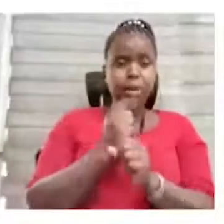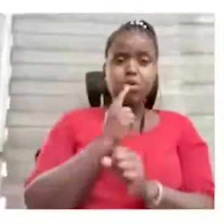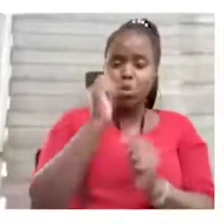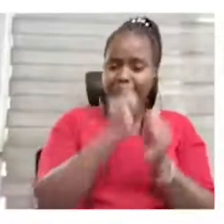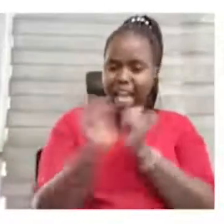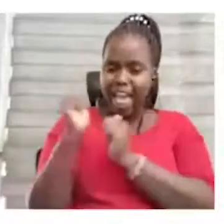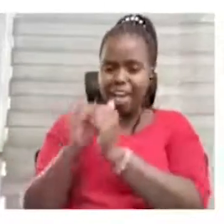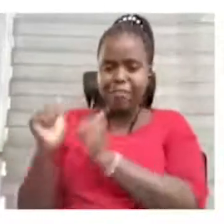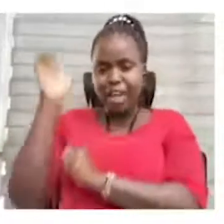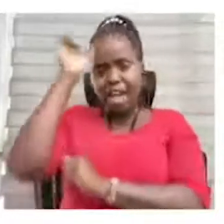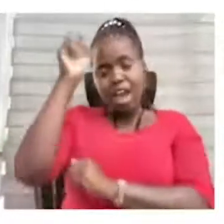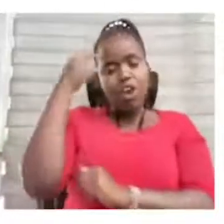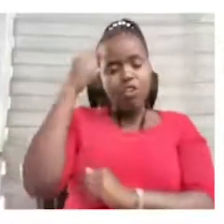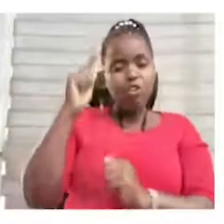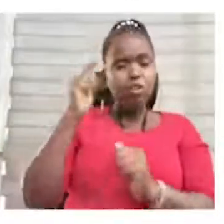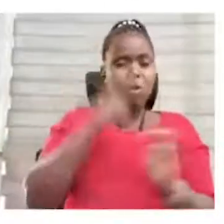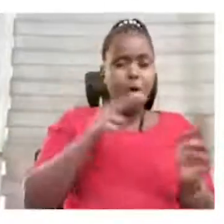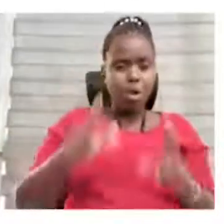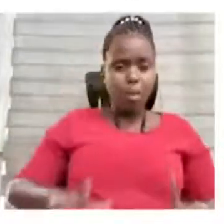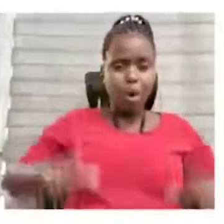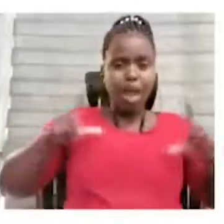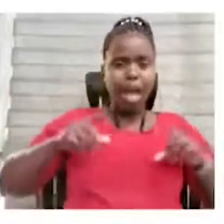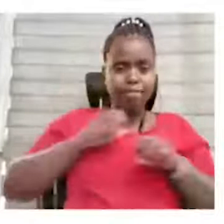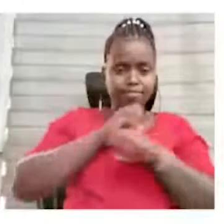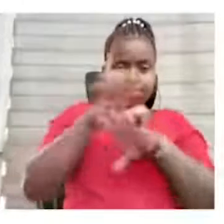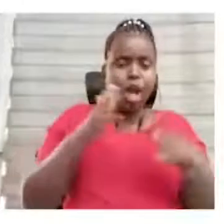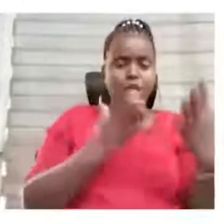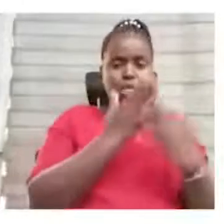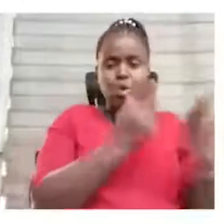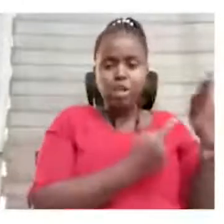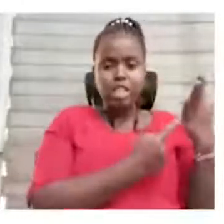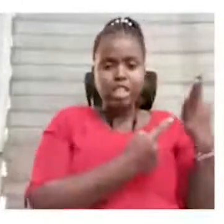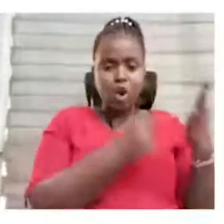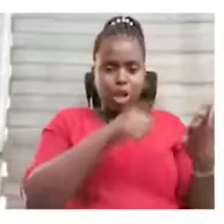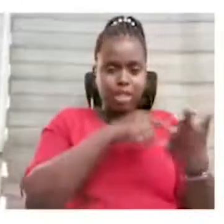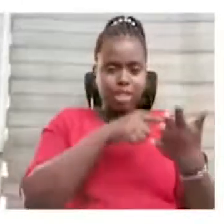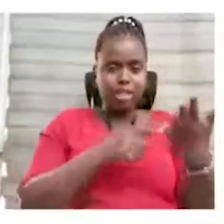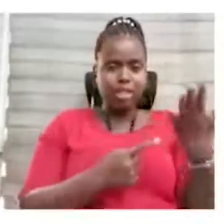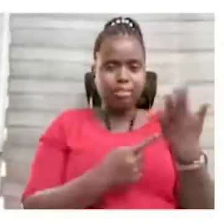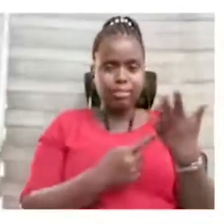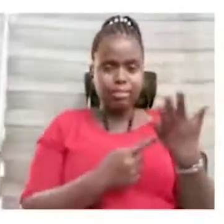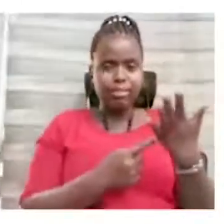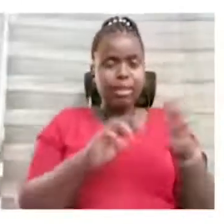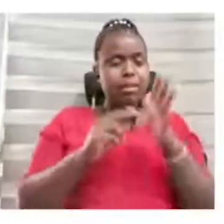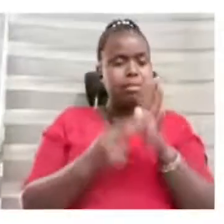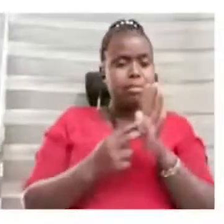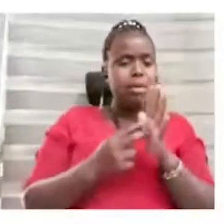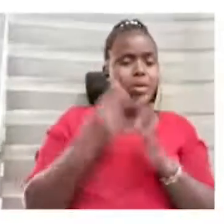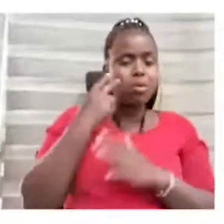modern life is influenced by digital technology. Our journey to provide inclusive technologies